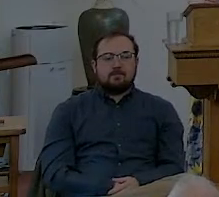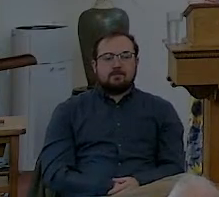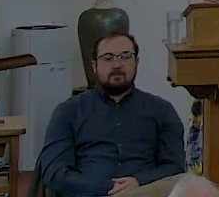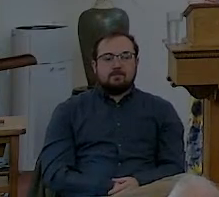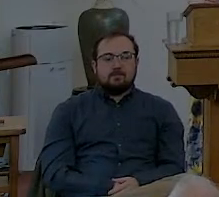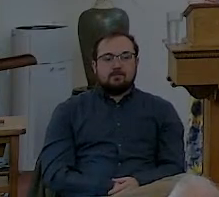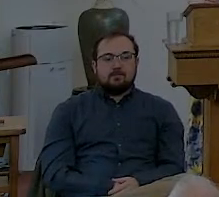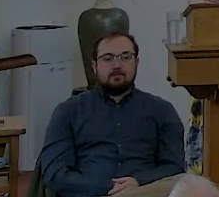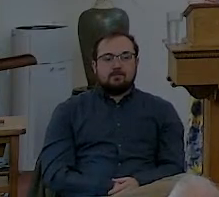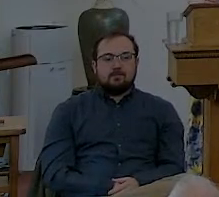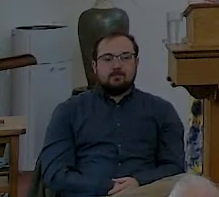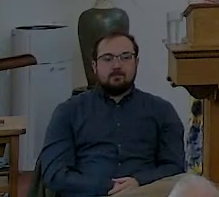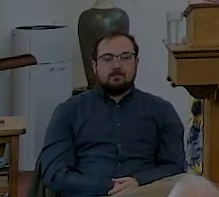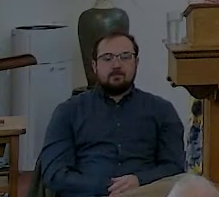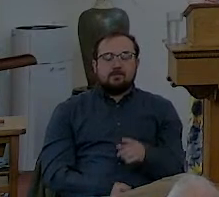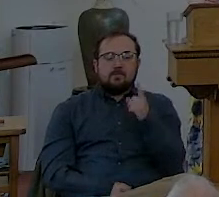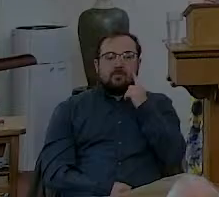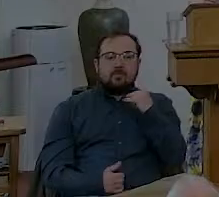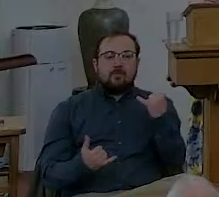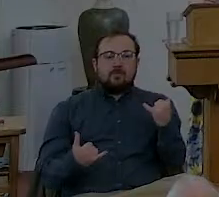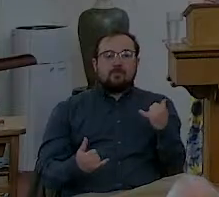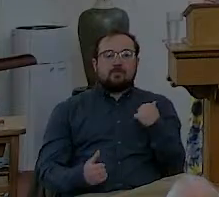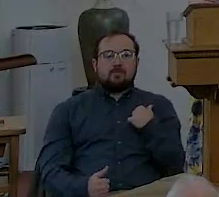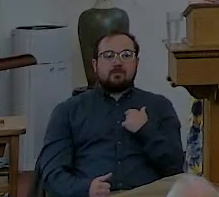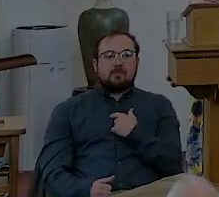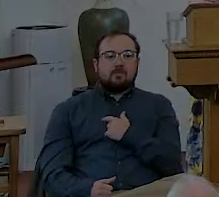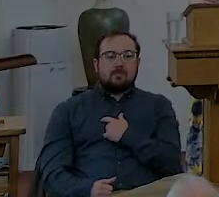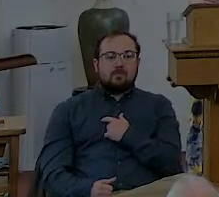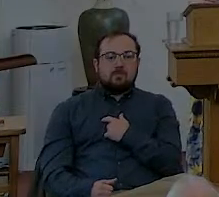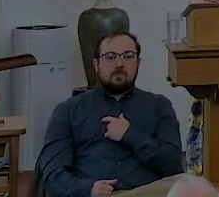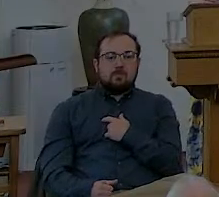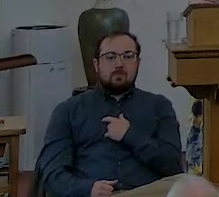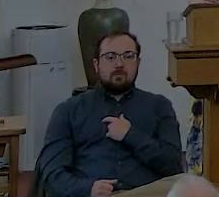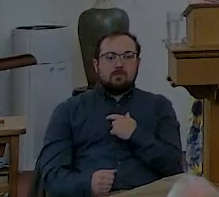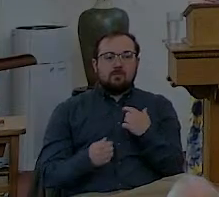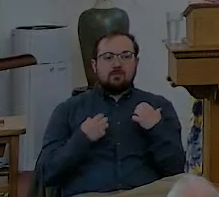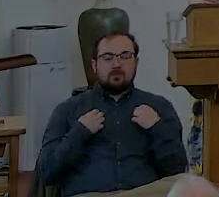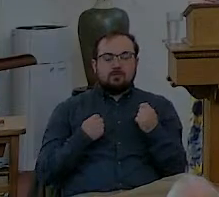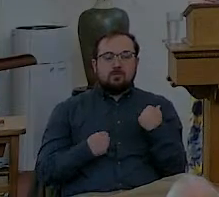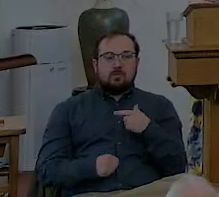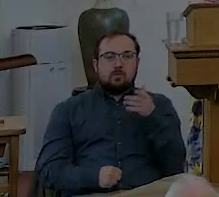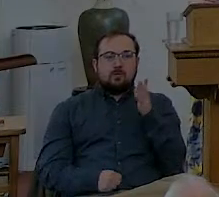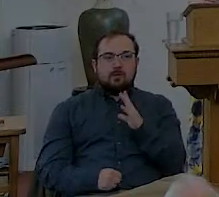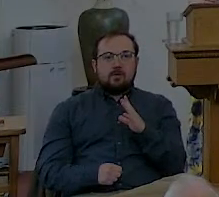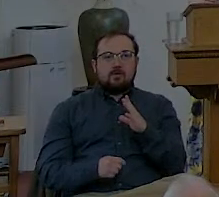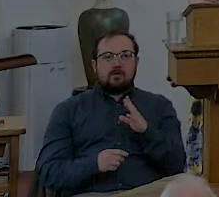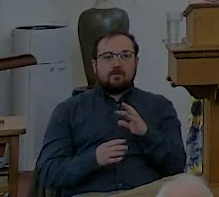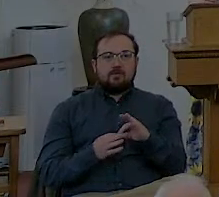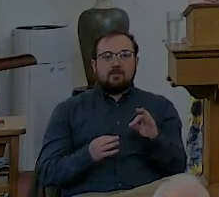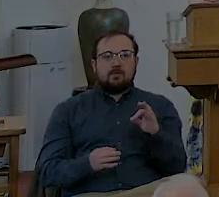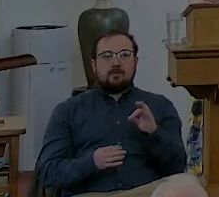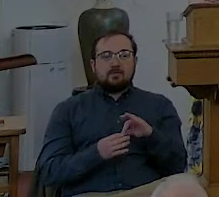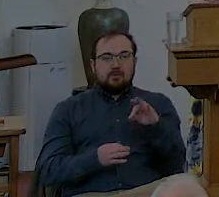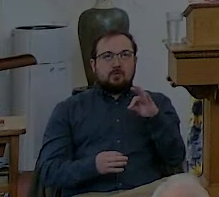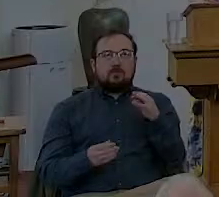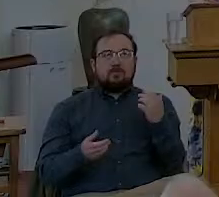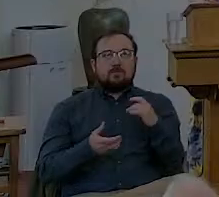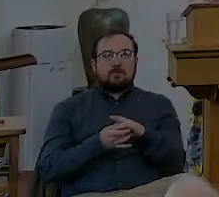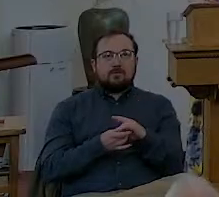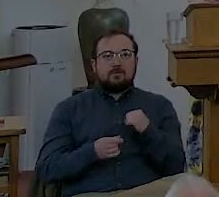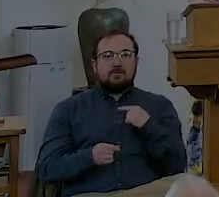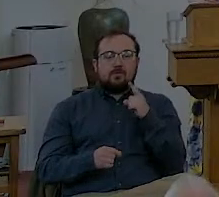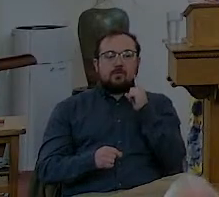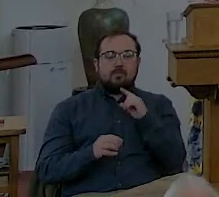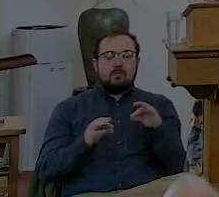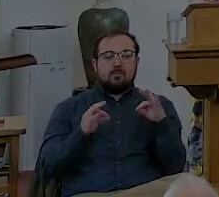In this holy resolve, we be strengthened knowing we are God's family. Spirit unites us and endeavor for a more